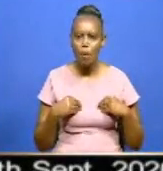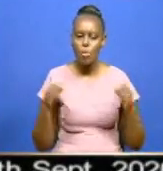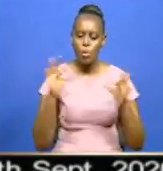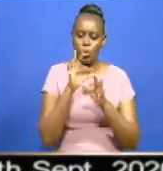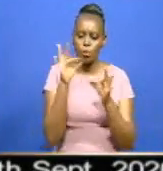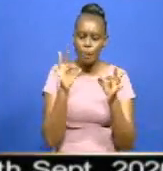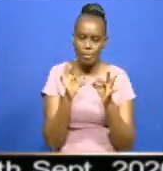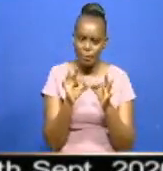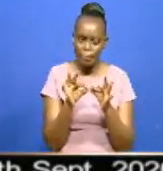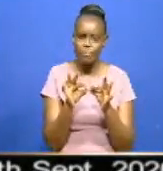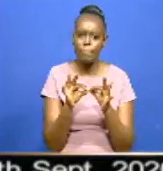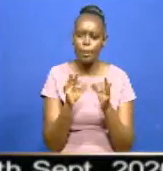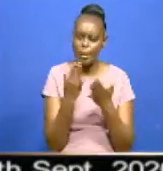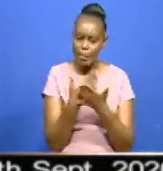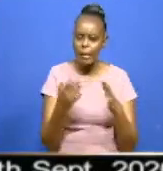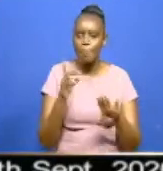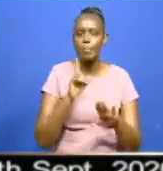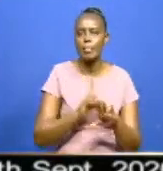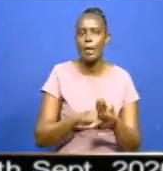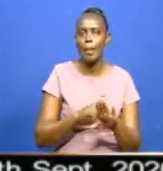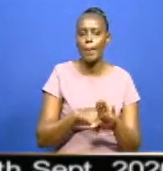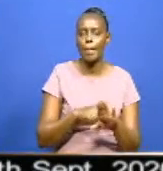particularly sometimes